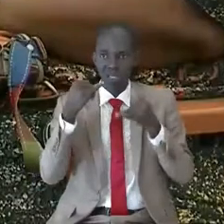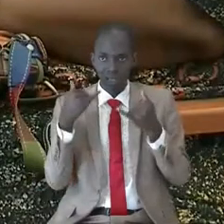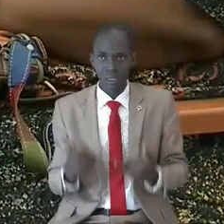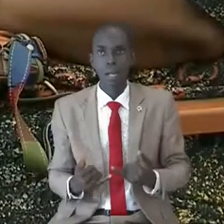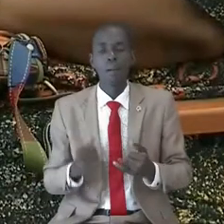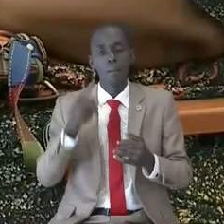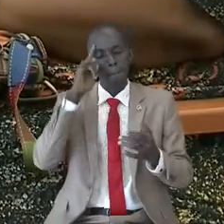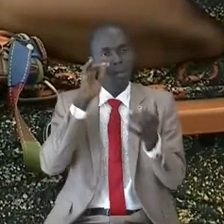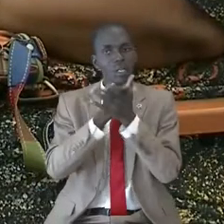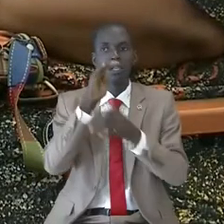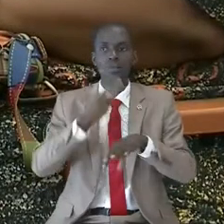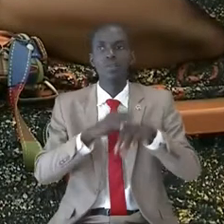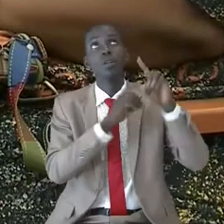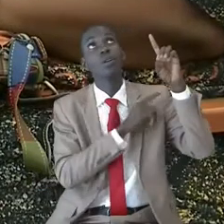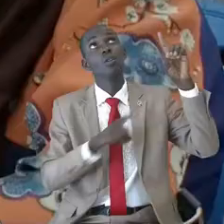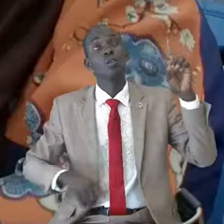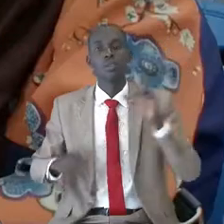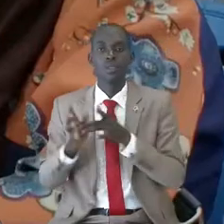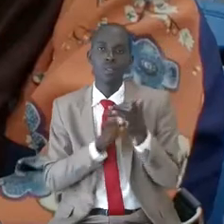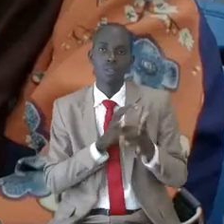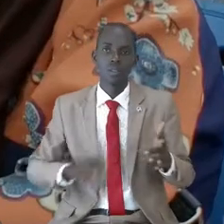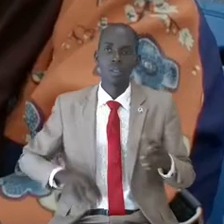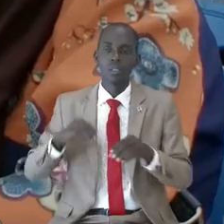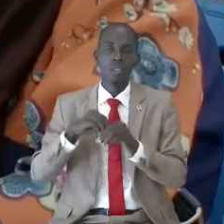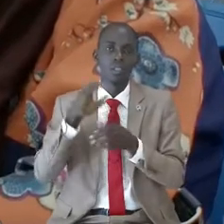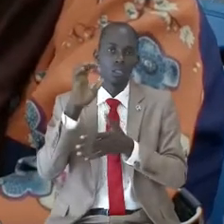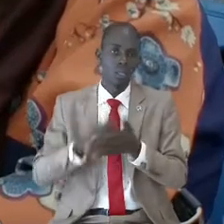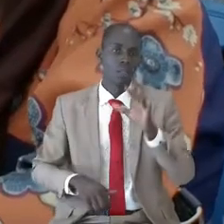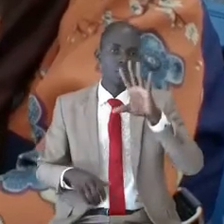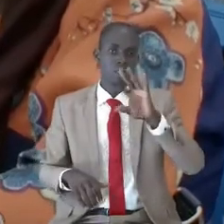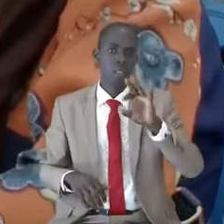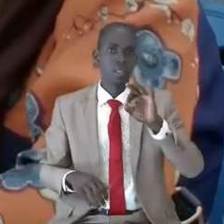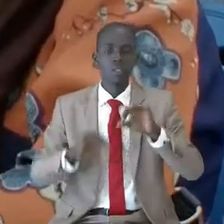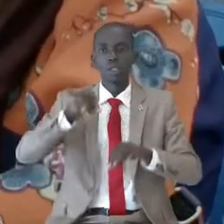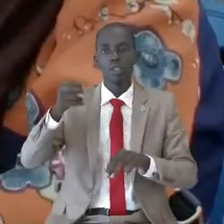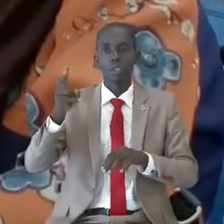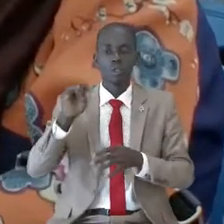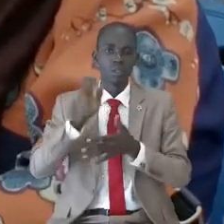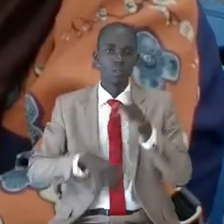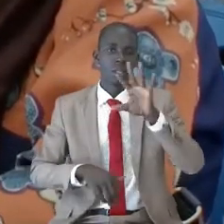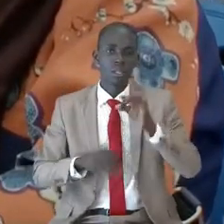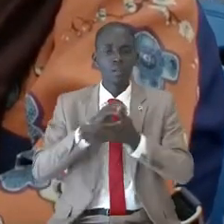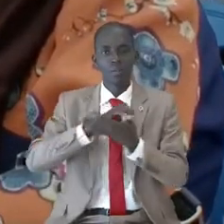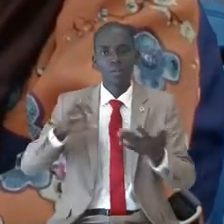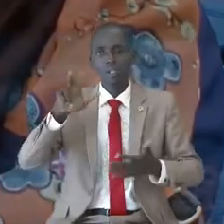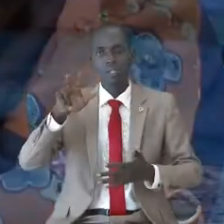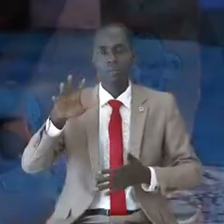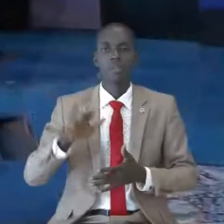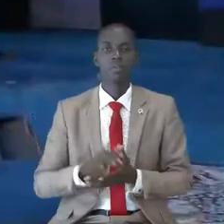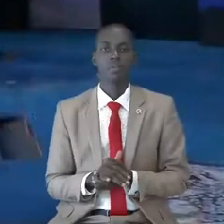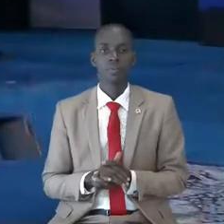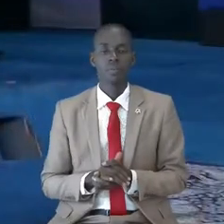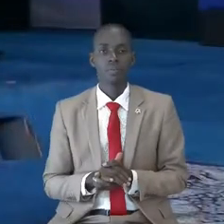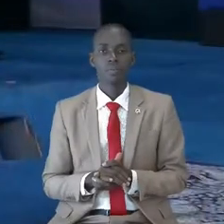the Lord Jesus Christ. We're looking at chapter 9 of John. John chapter 9, I'm reading from verse